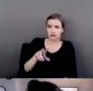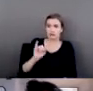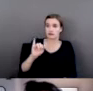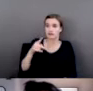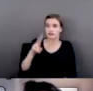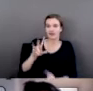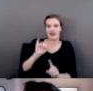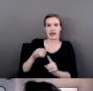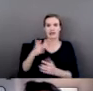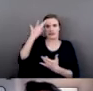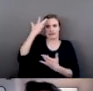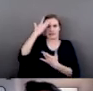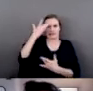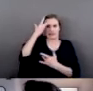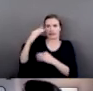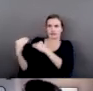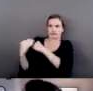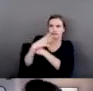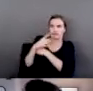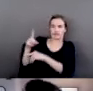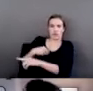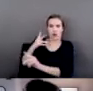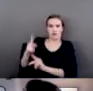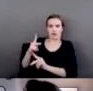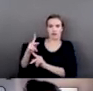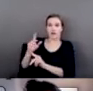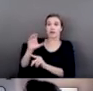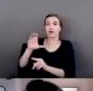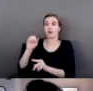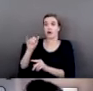was a result of colonization.